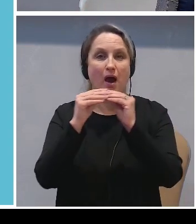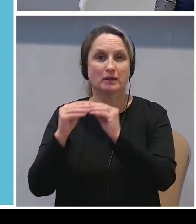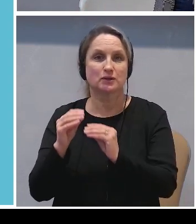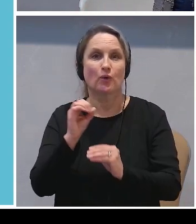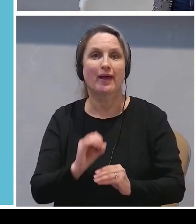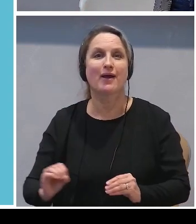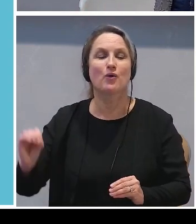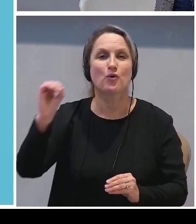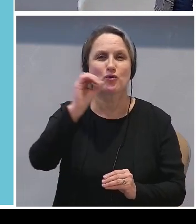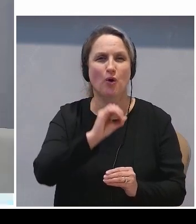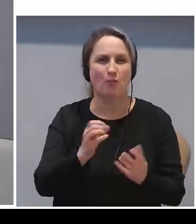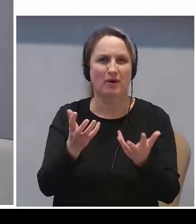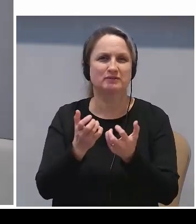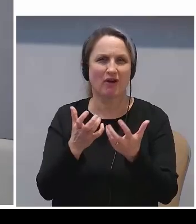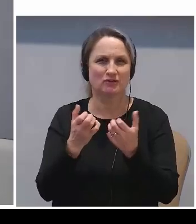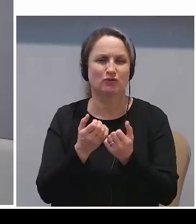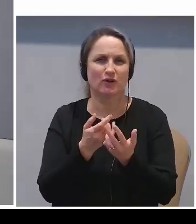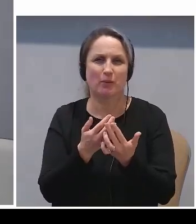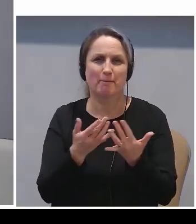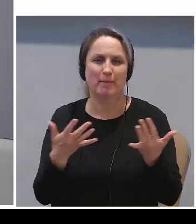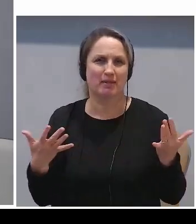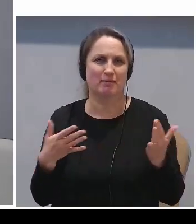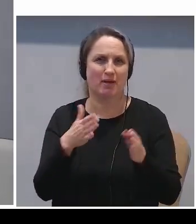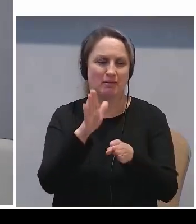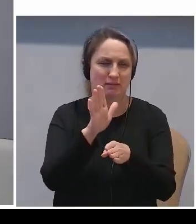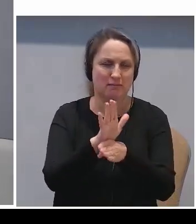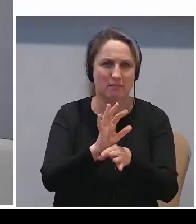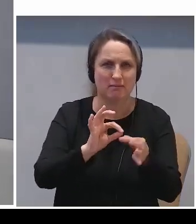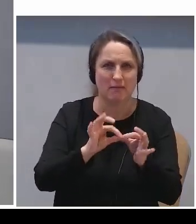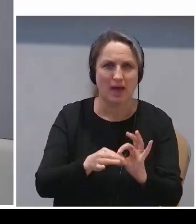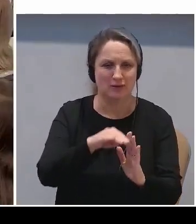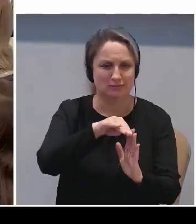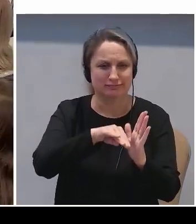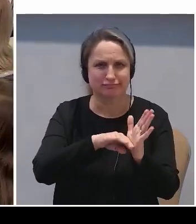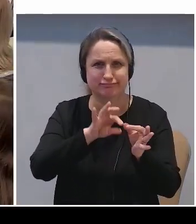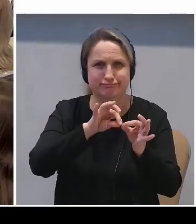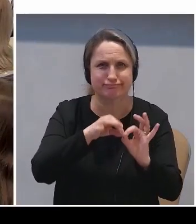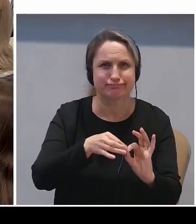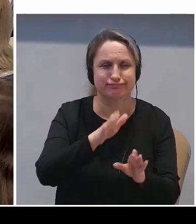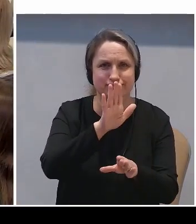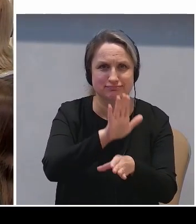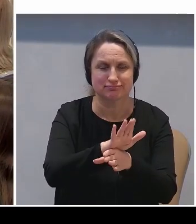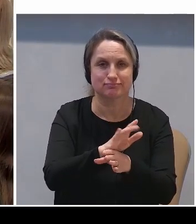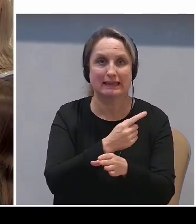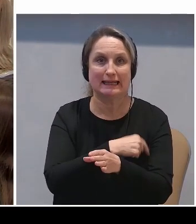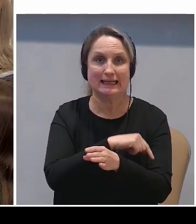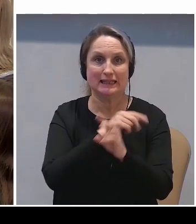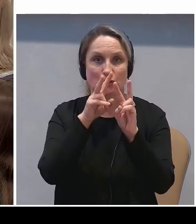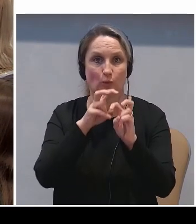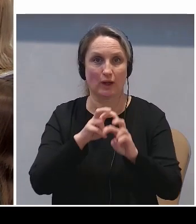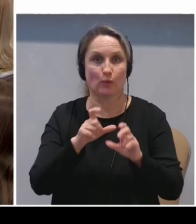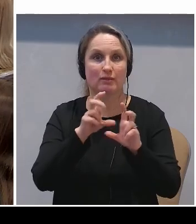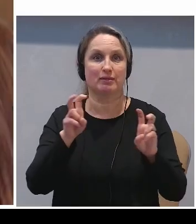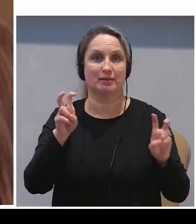harmonized now the way clinical trials for medicinal products are done in Europe. But also with medical devices, there were